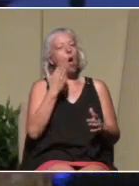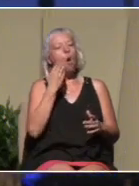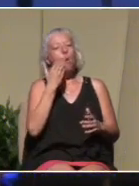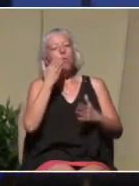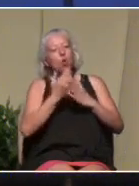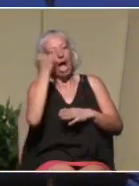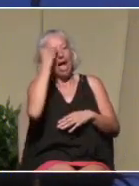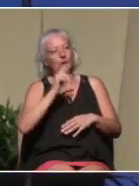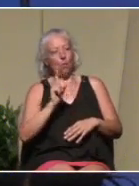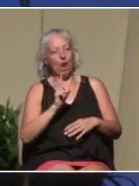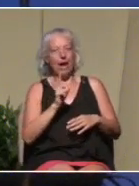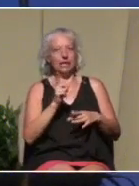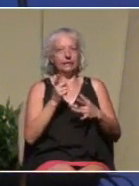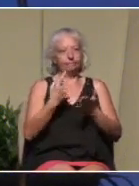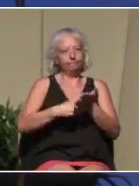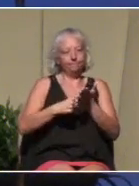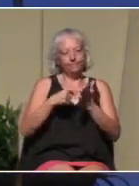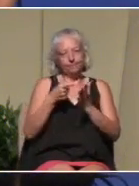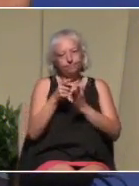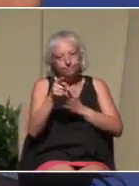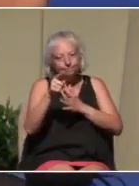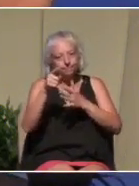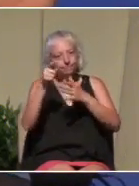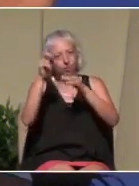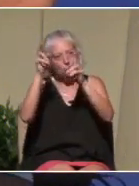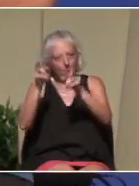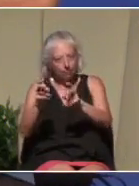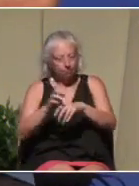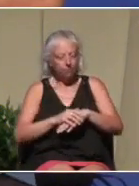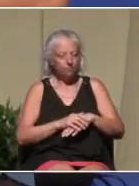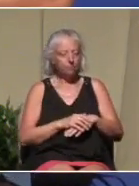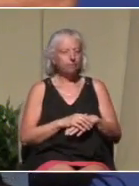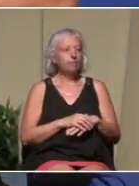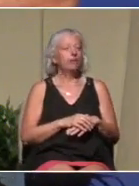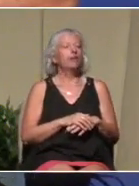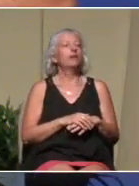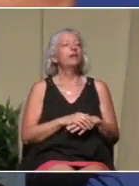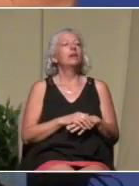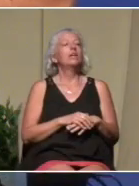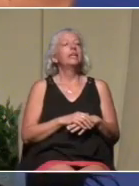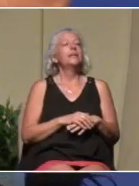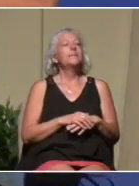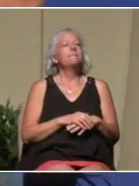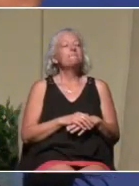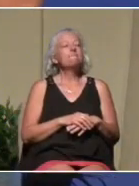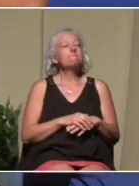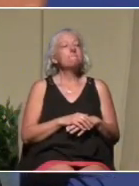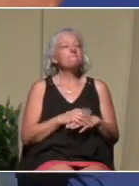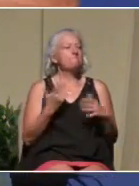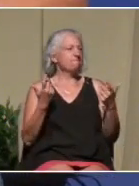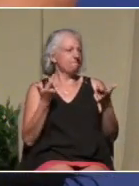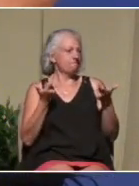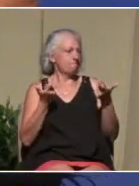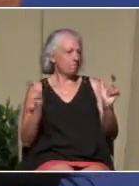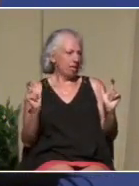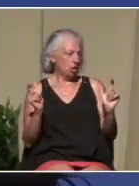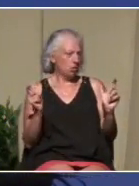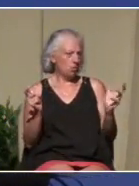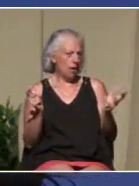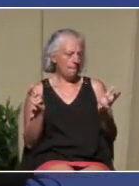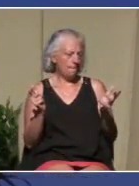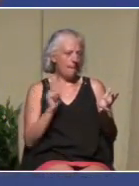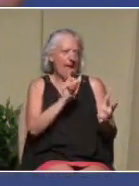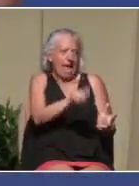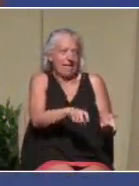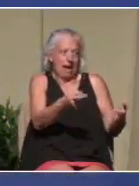to go, and then I'll pull it together later in the week. But the biggest thing that has